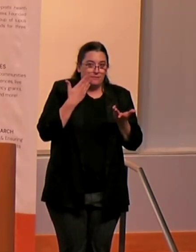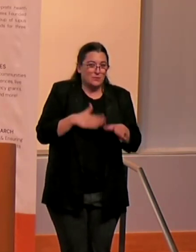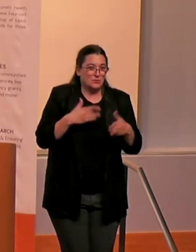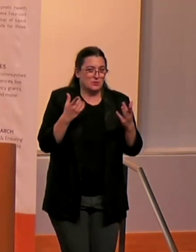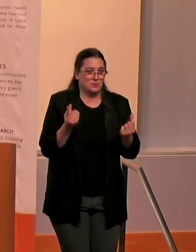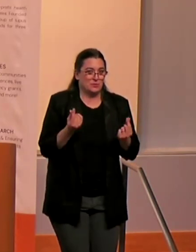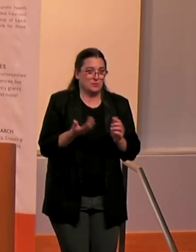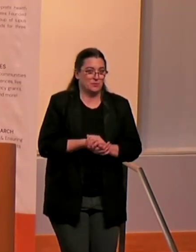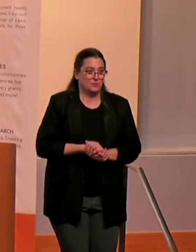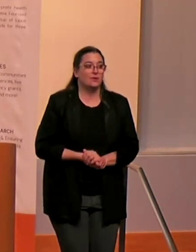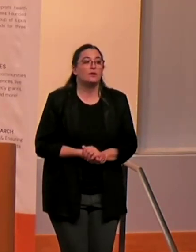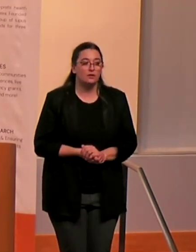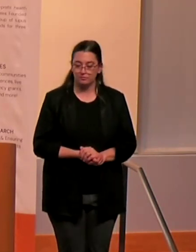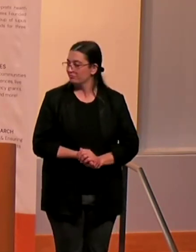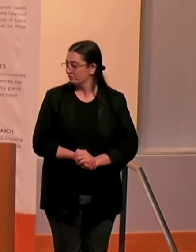Go ahead.